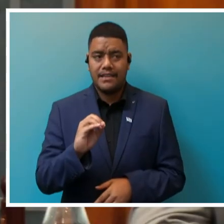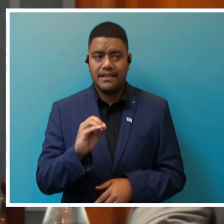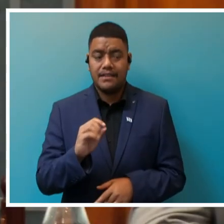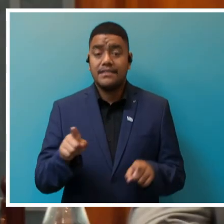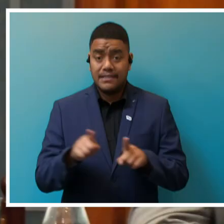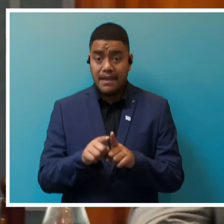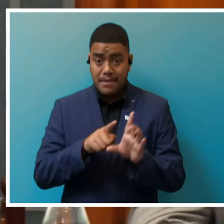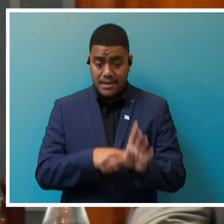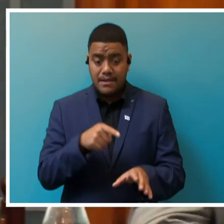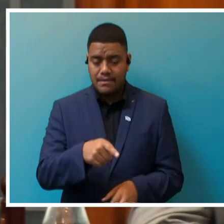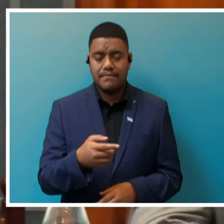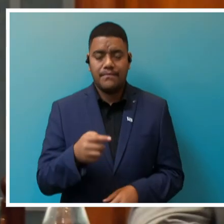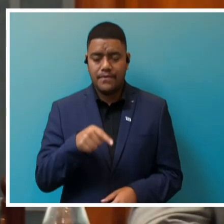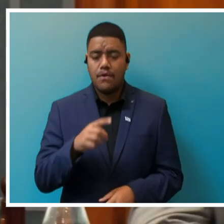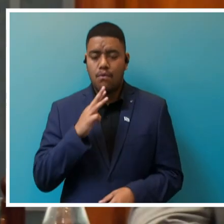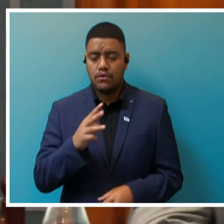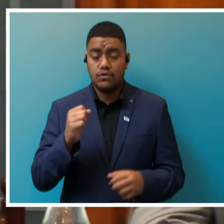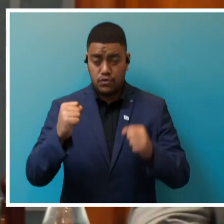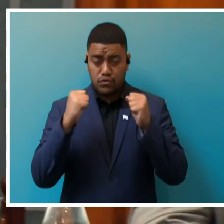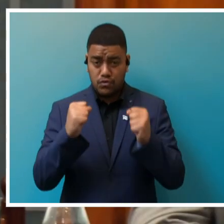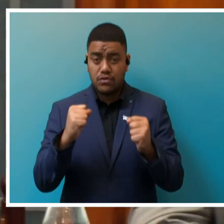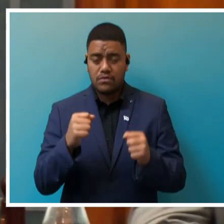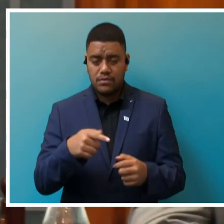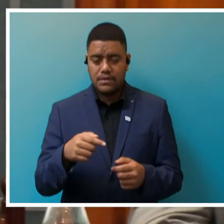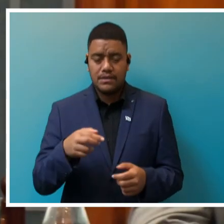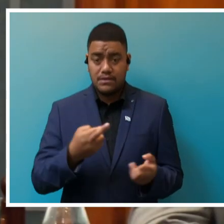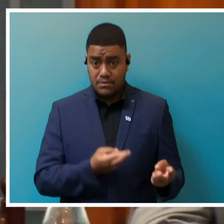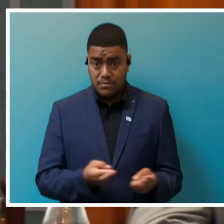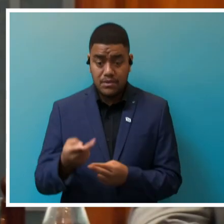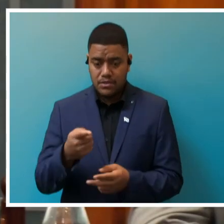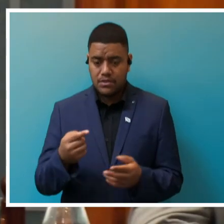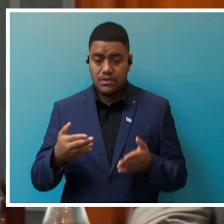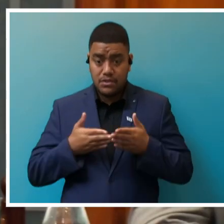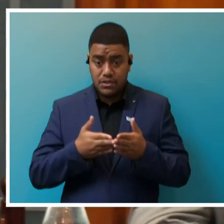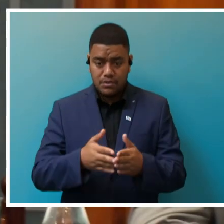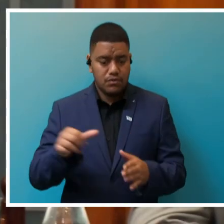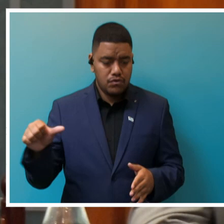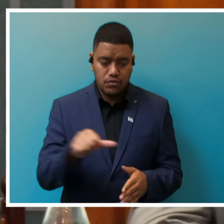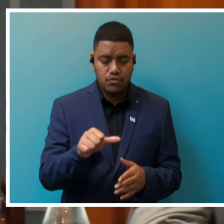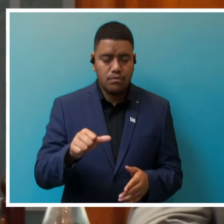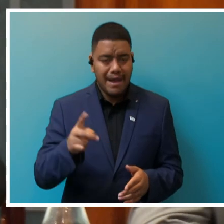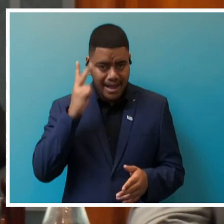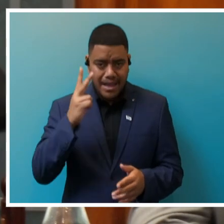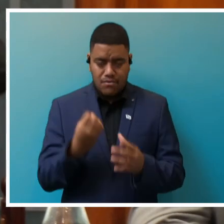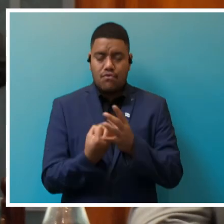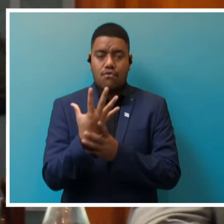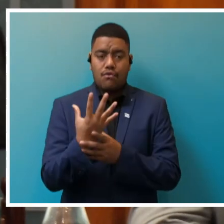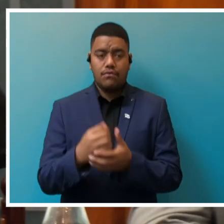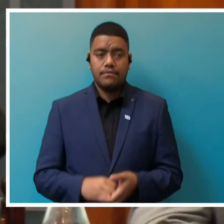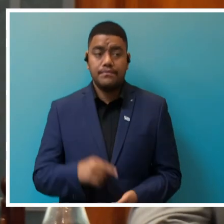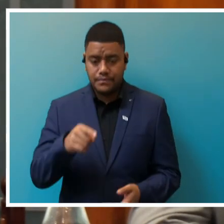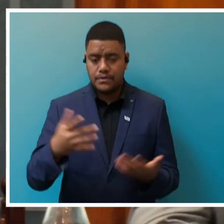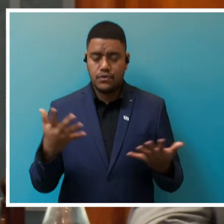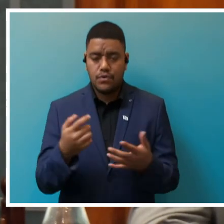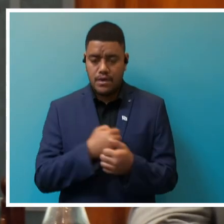year, there was a strong recommendation that the sheep industry should be revived. That's when our